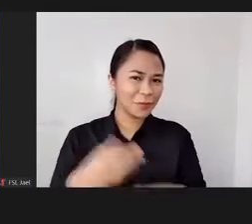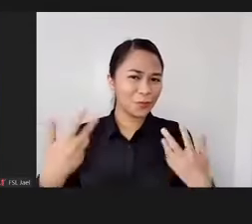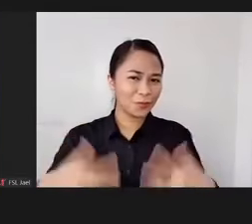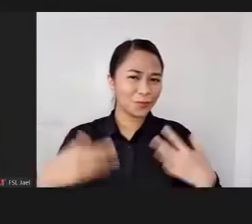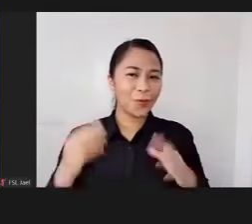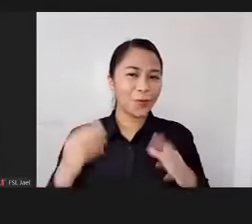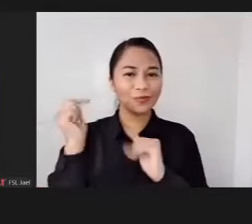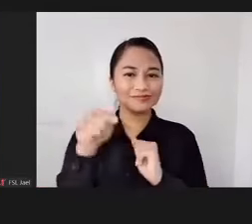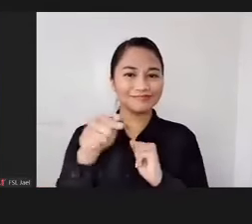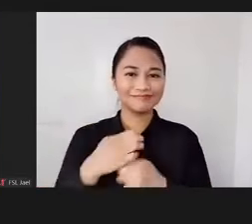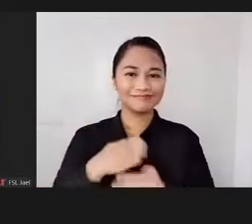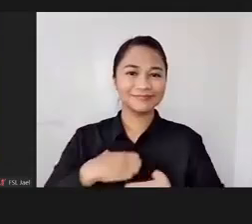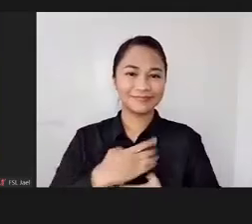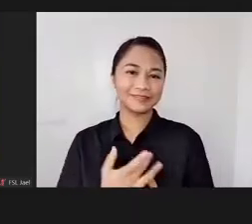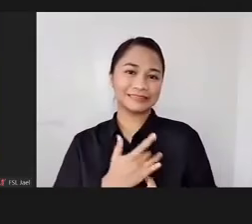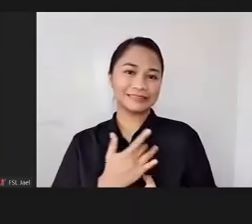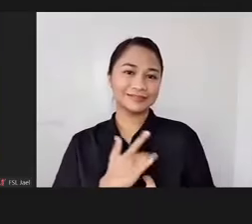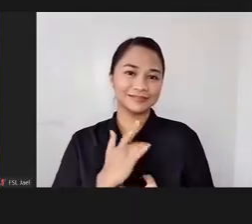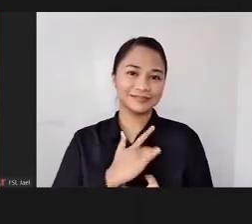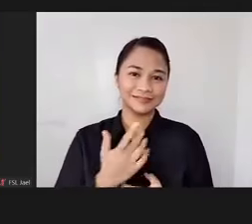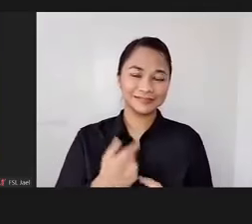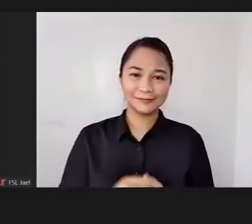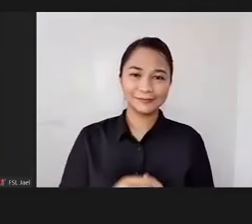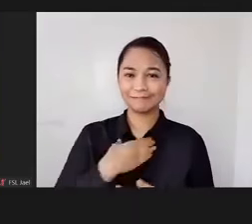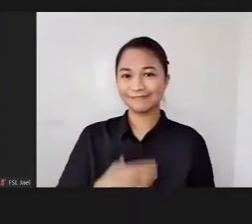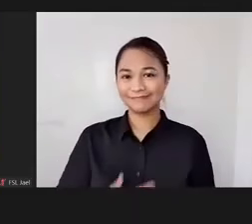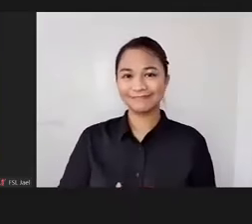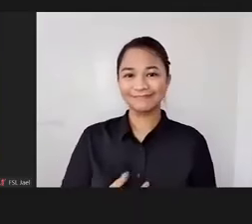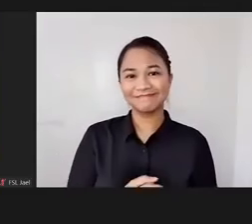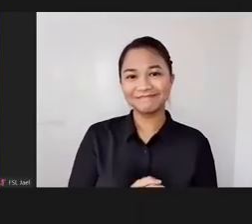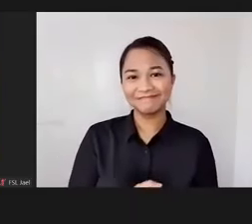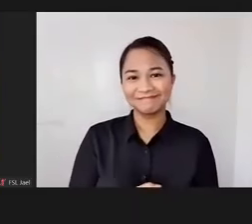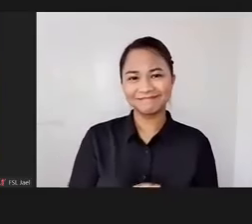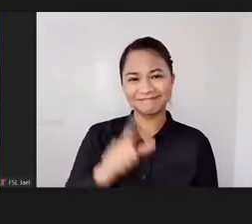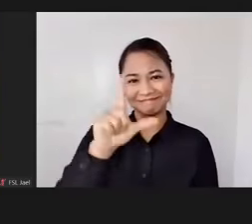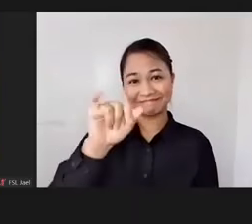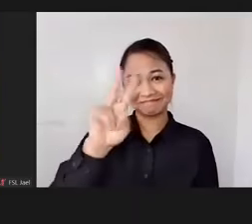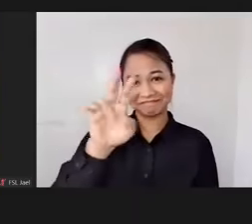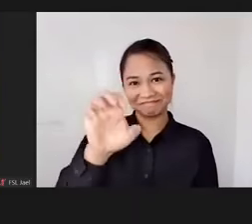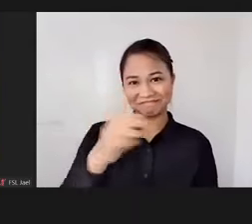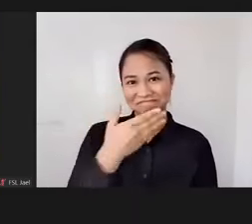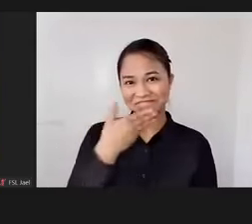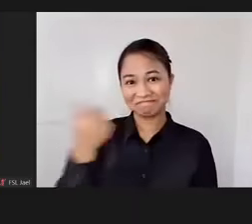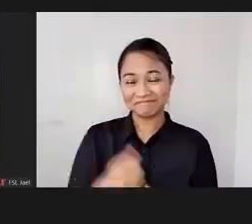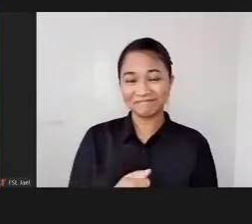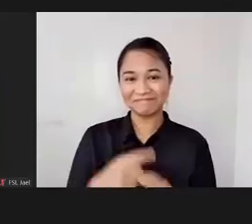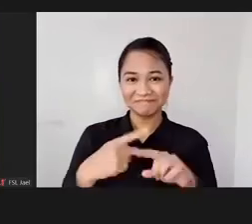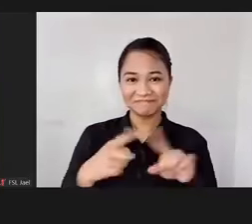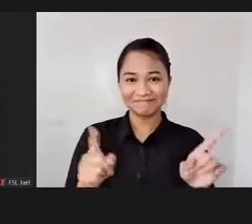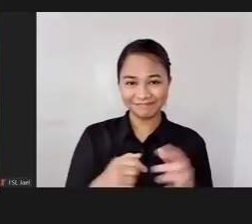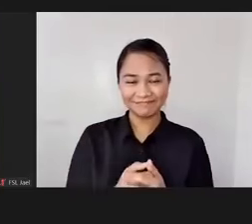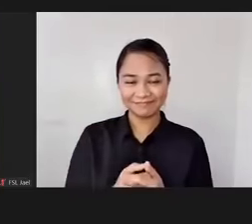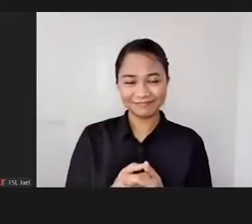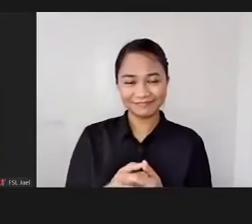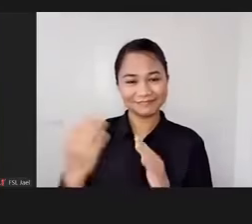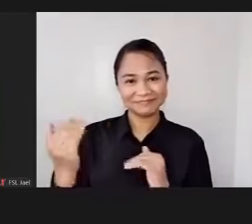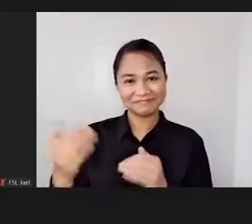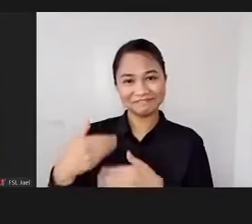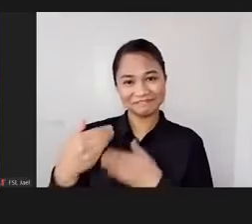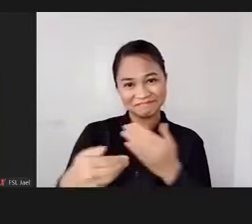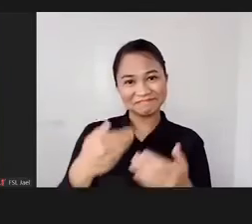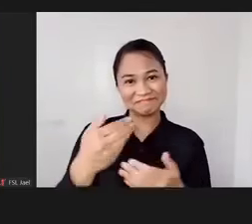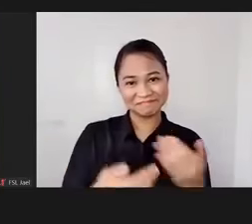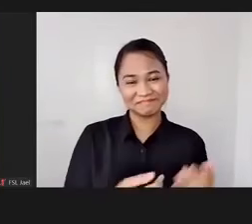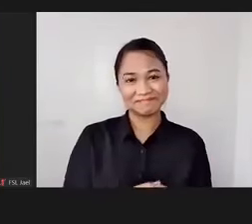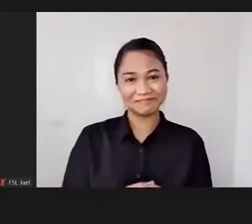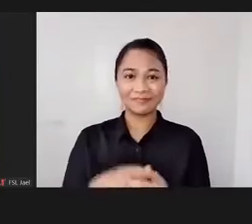sets later after the show. So if you want to know more about them, you can search for them. They're called the Talaundig